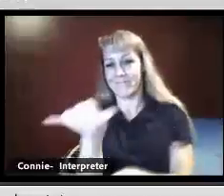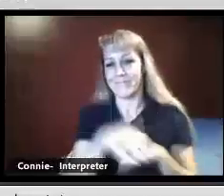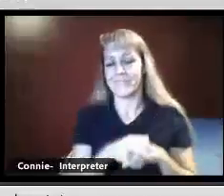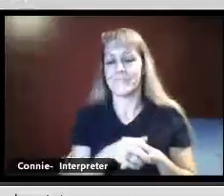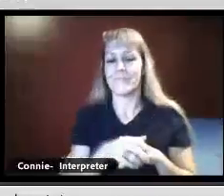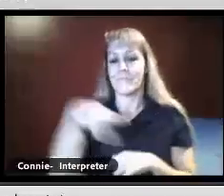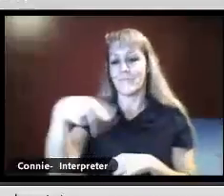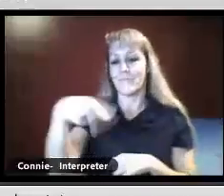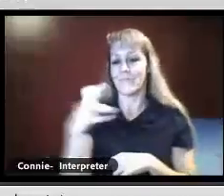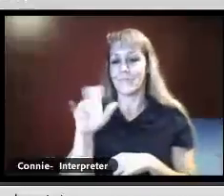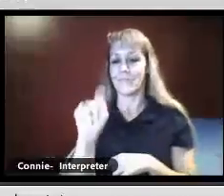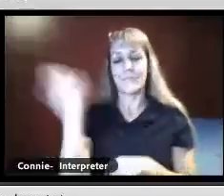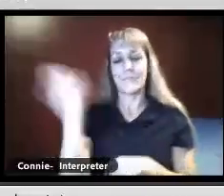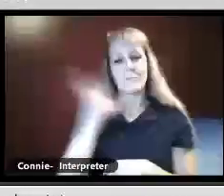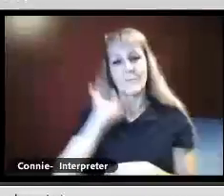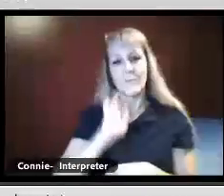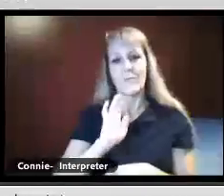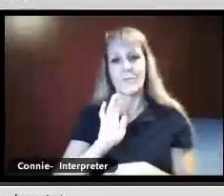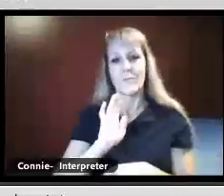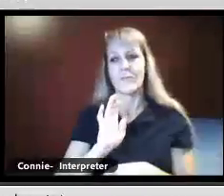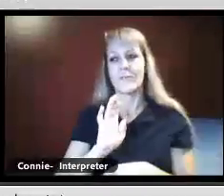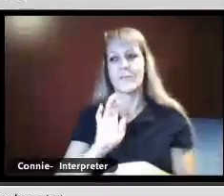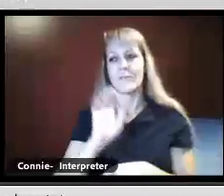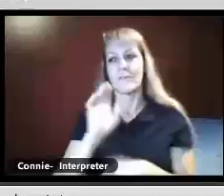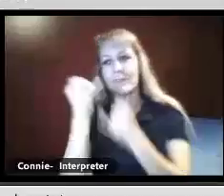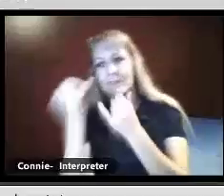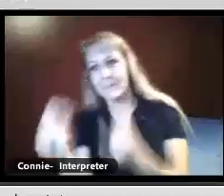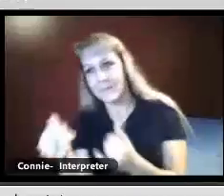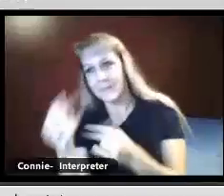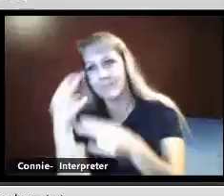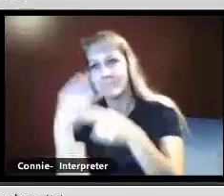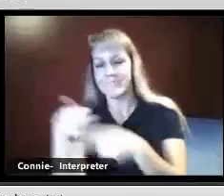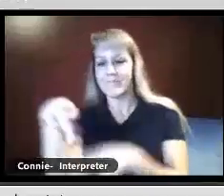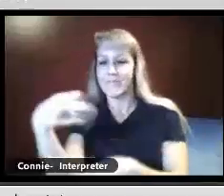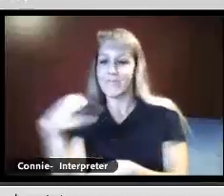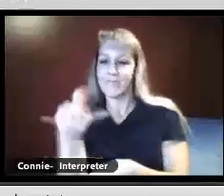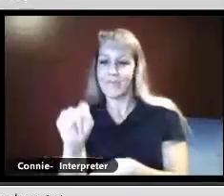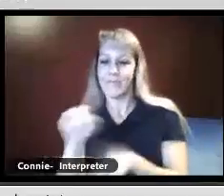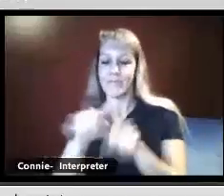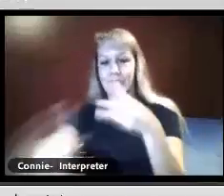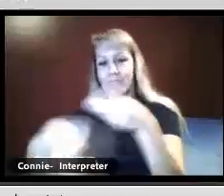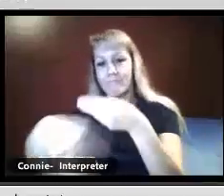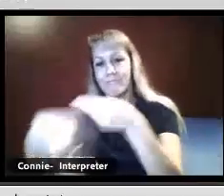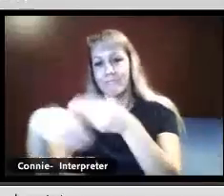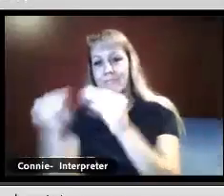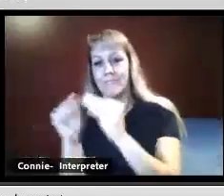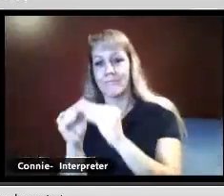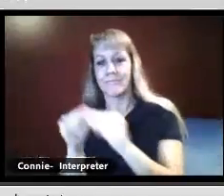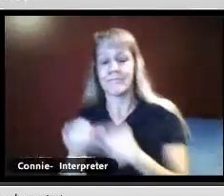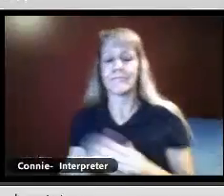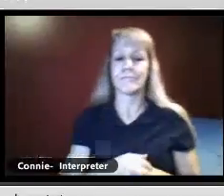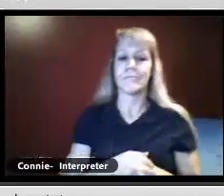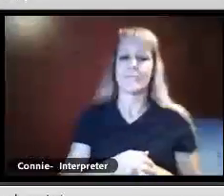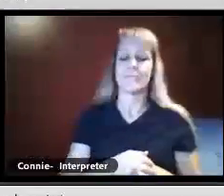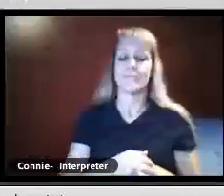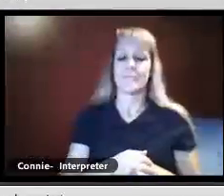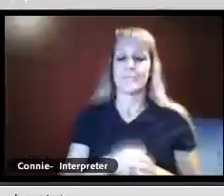So PhET it was, and PhET it stays. And I will take you to that site in just a moment.